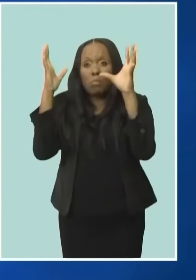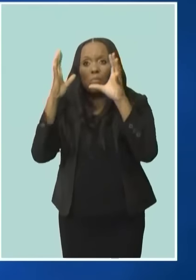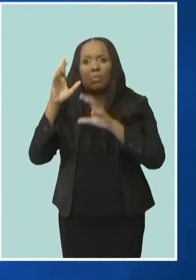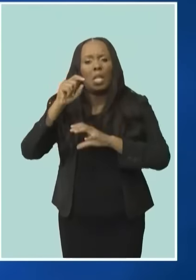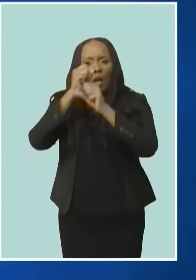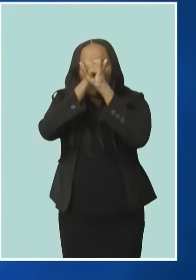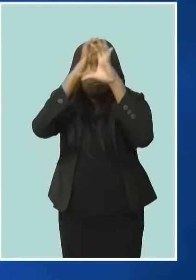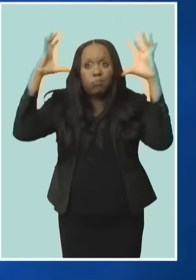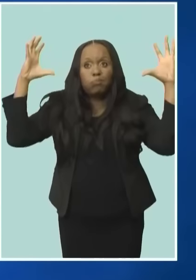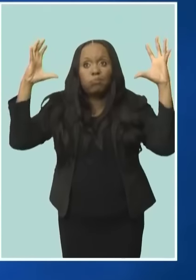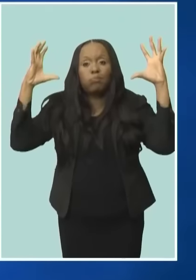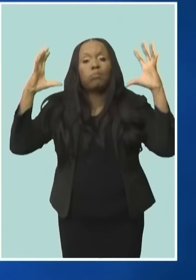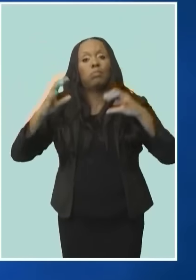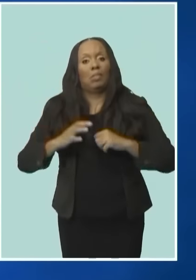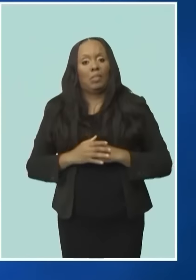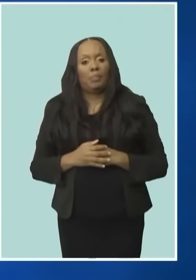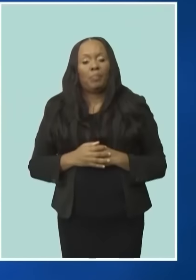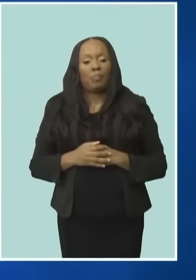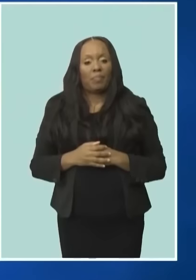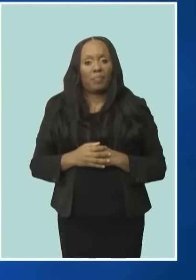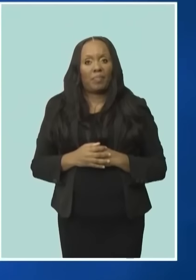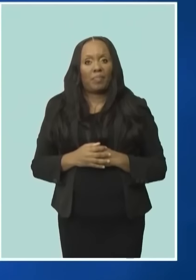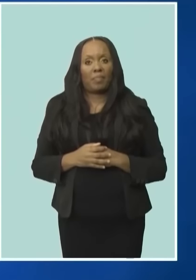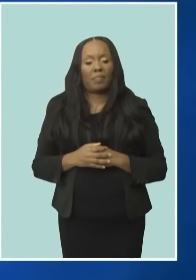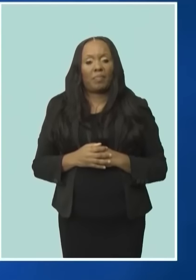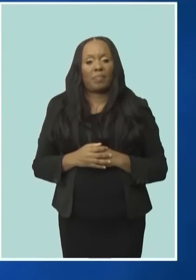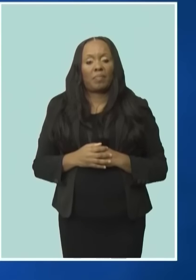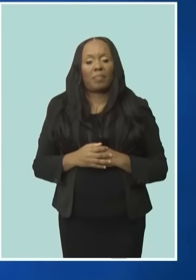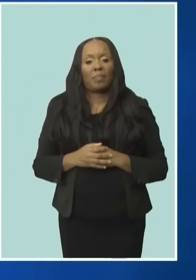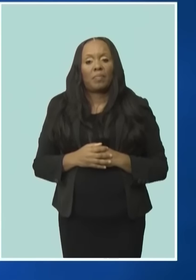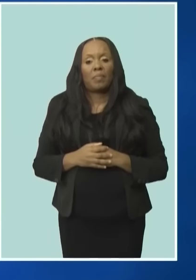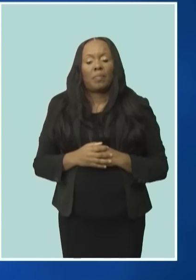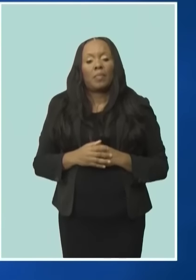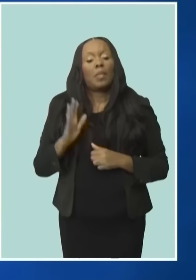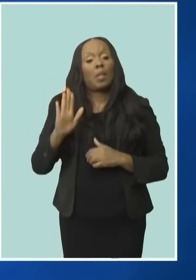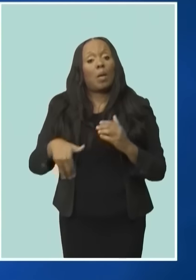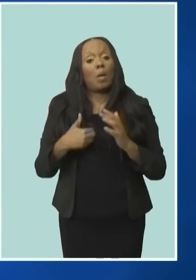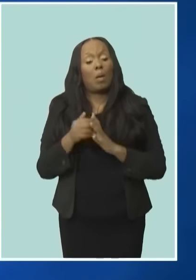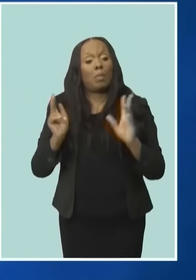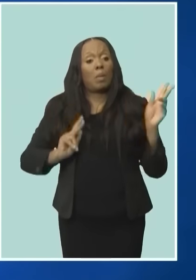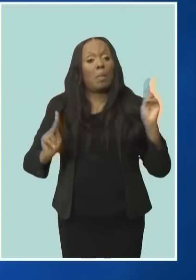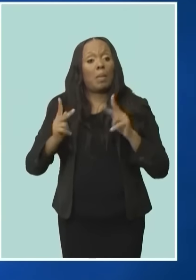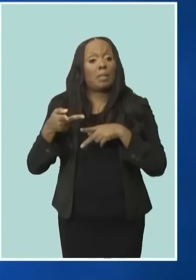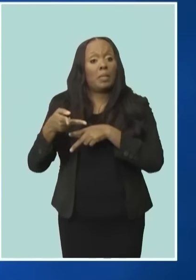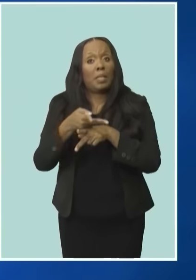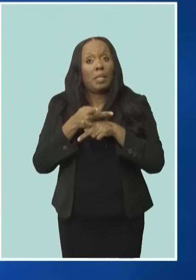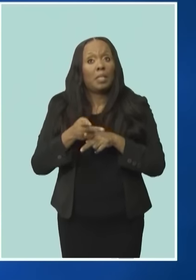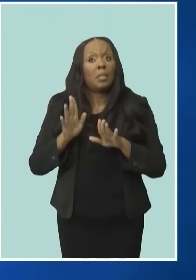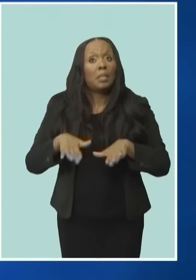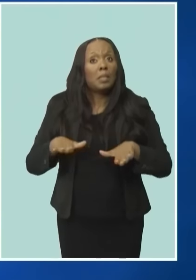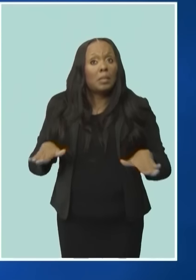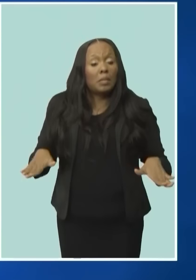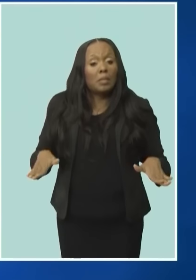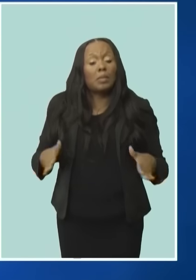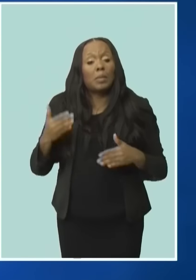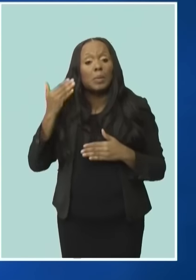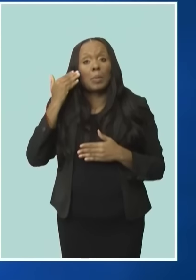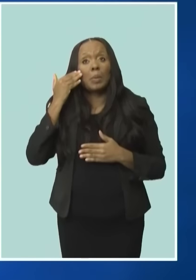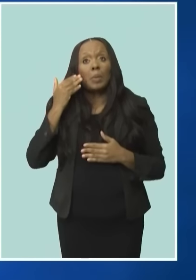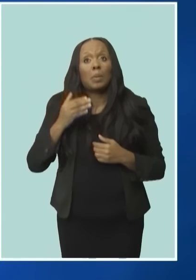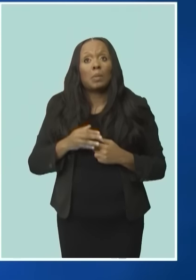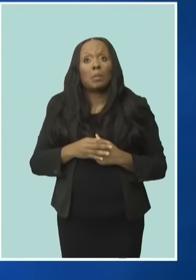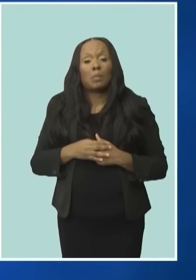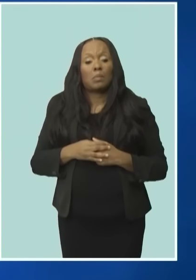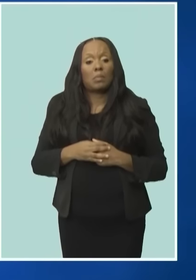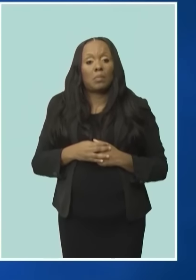probably sing to those guardians and those that care them. You wrote that songs. Did you